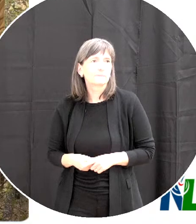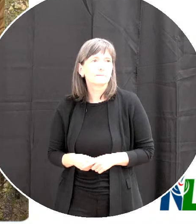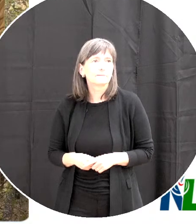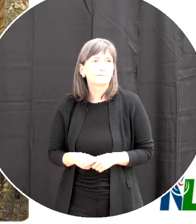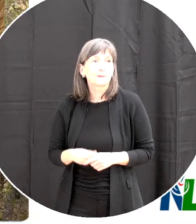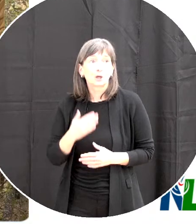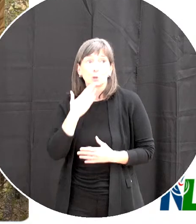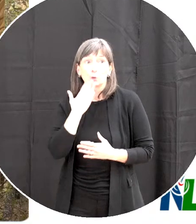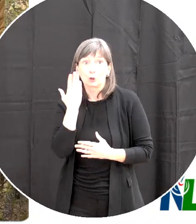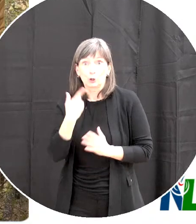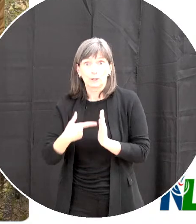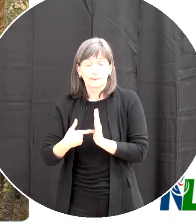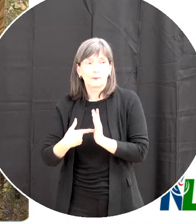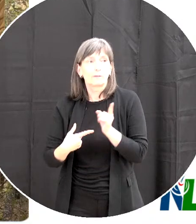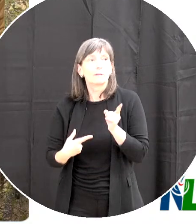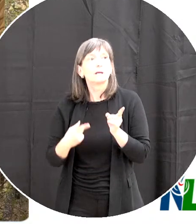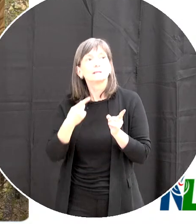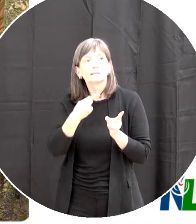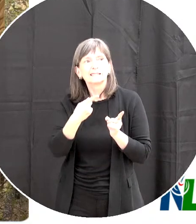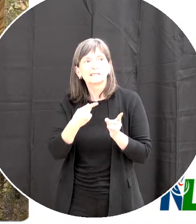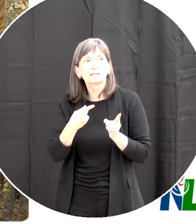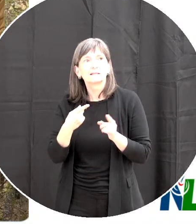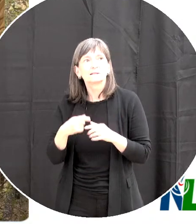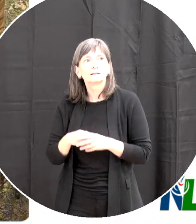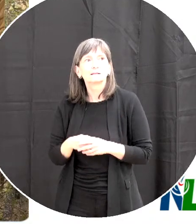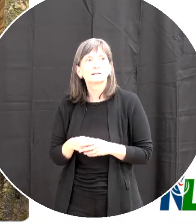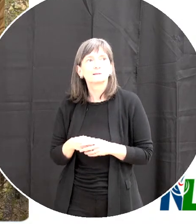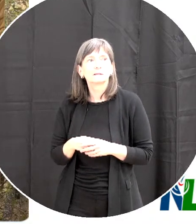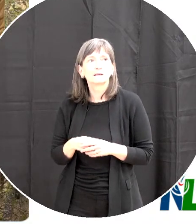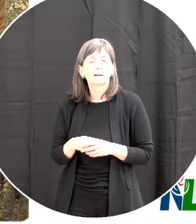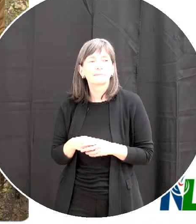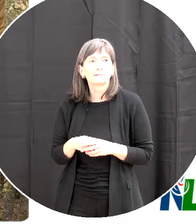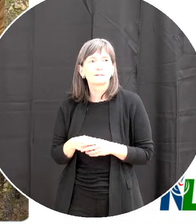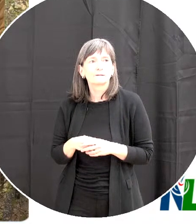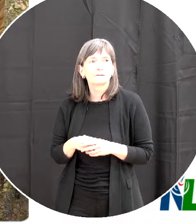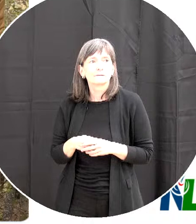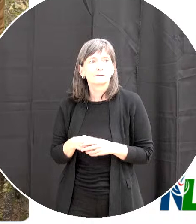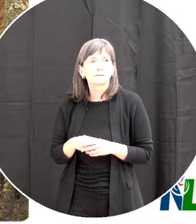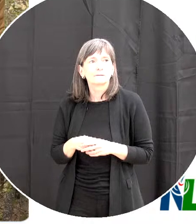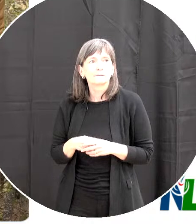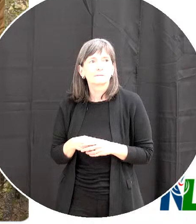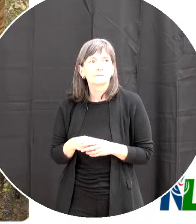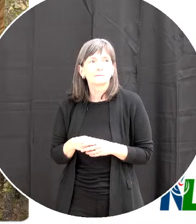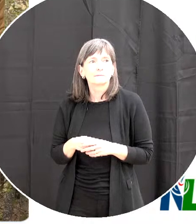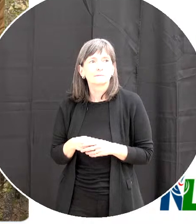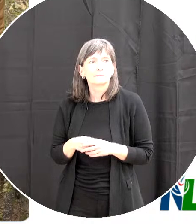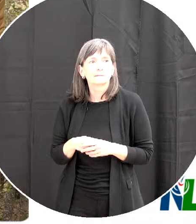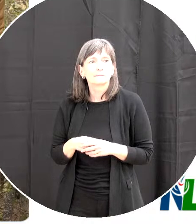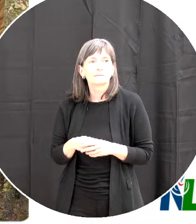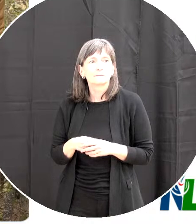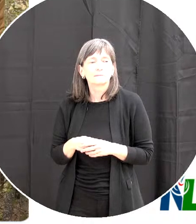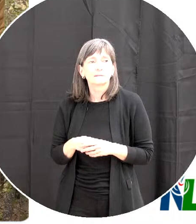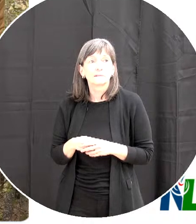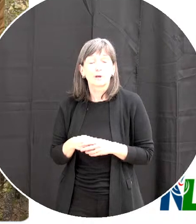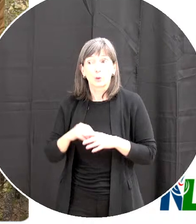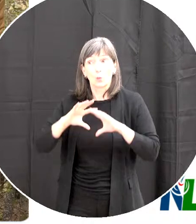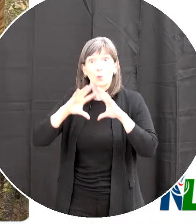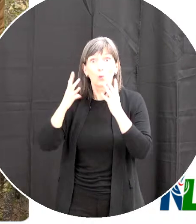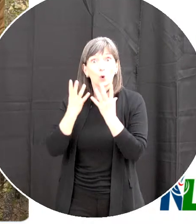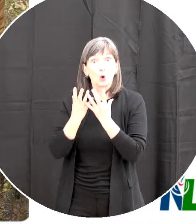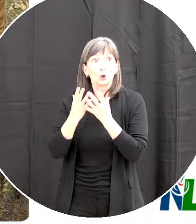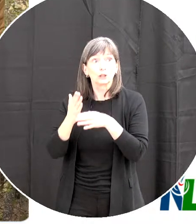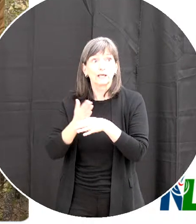Good example here. Now this particular tweet here is something that is shared worldwide. This is the